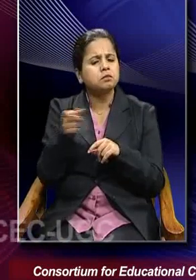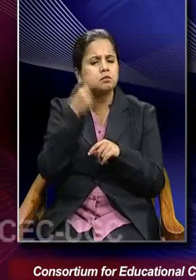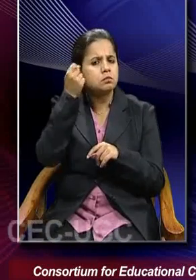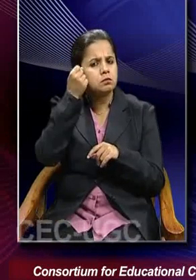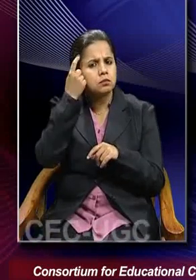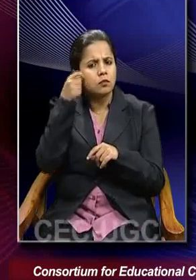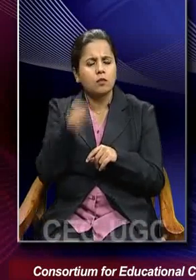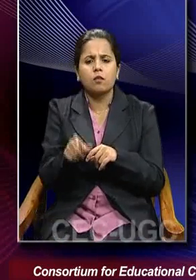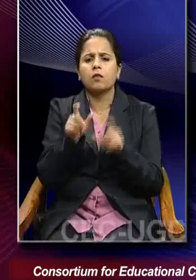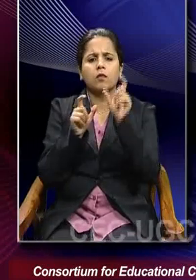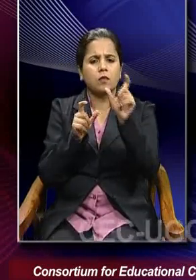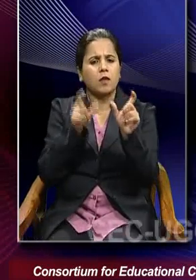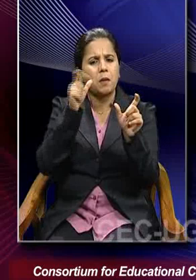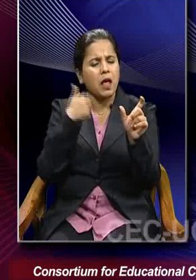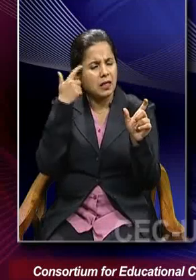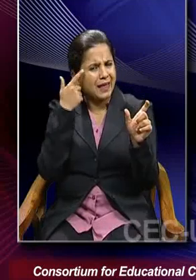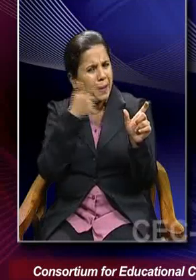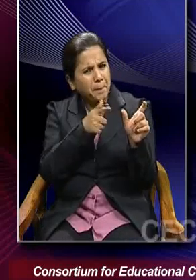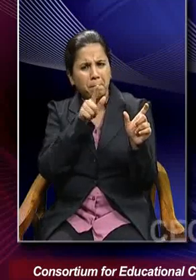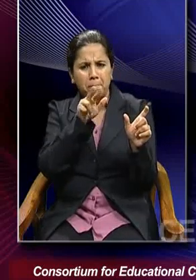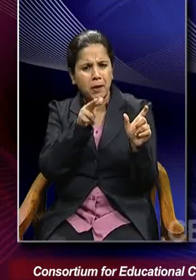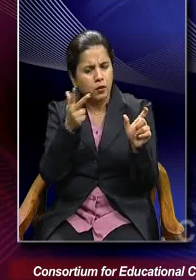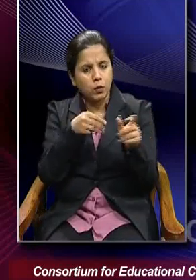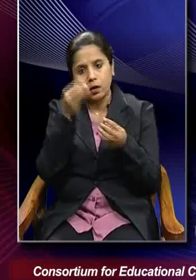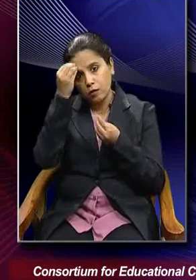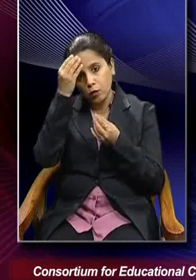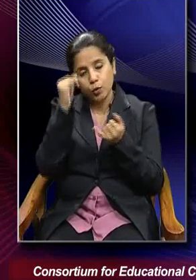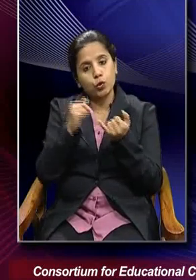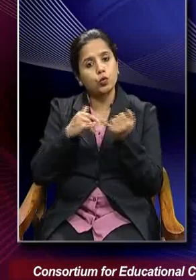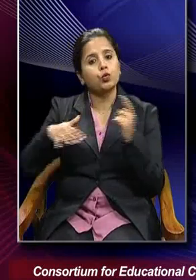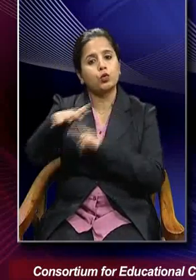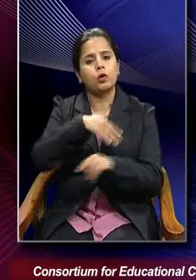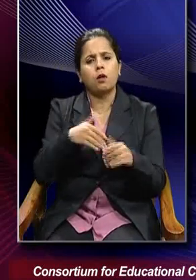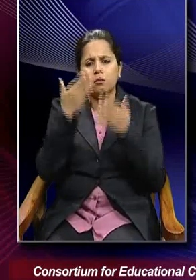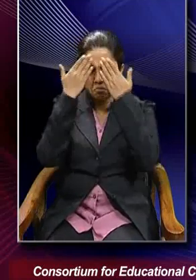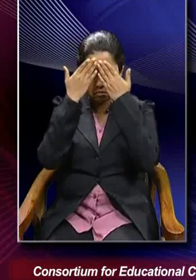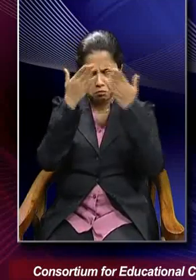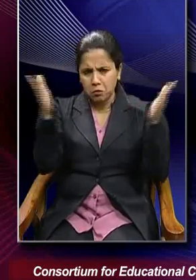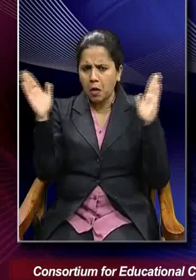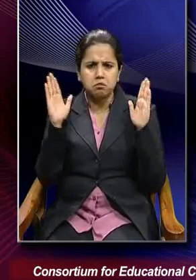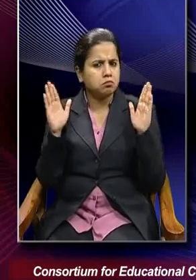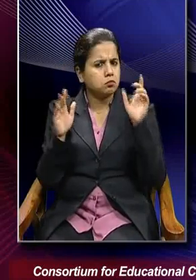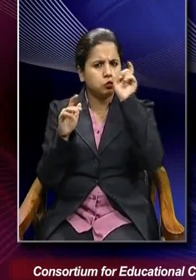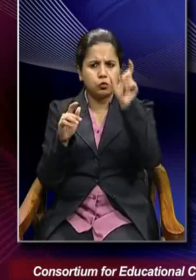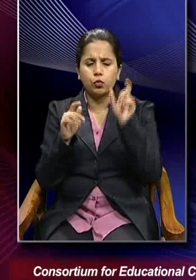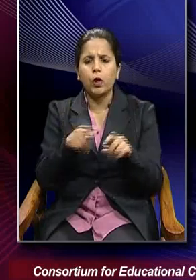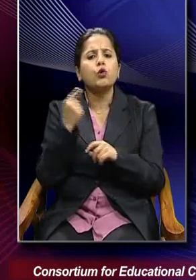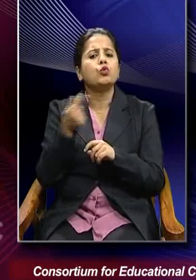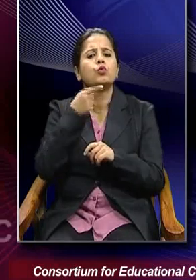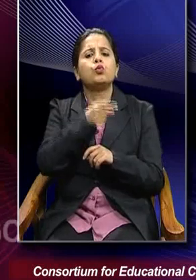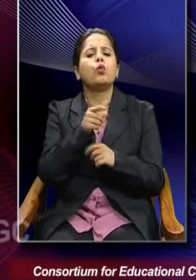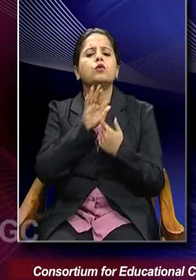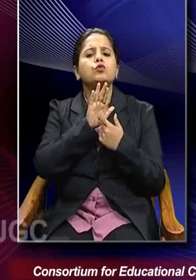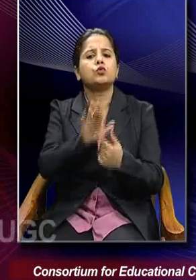this term from a layman's point of view. Information society is a broad term used to describe